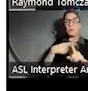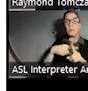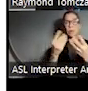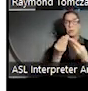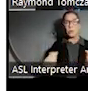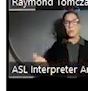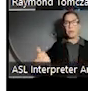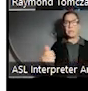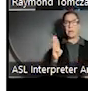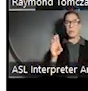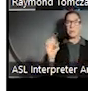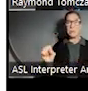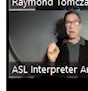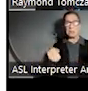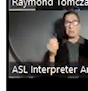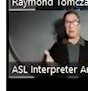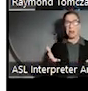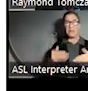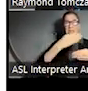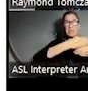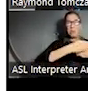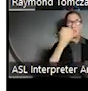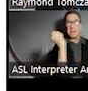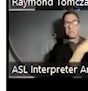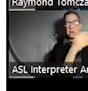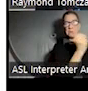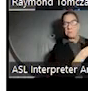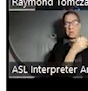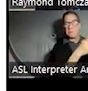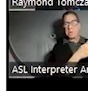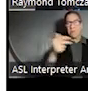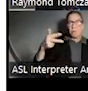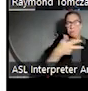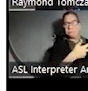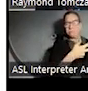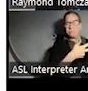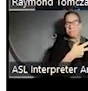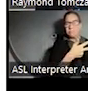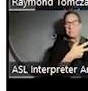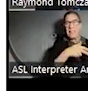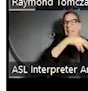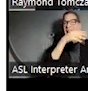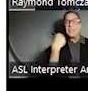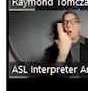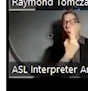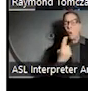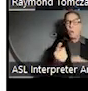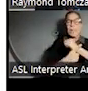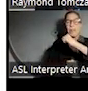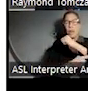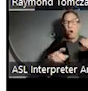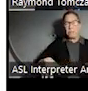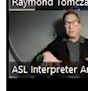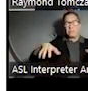drivers throw so much trash out bus windows as they travel down the ramp into the tunnel that it's a never-ending stream of garbage in Astro's dog